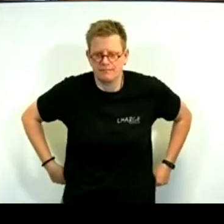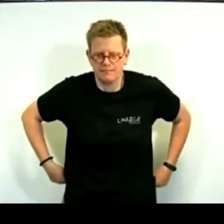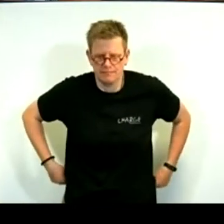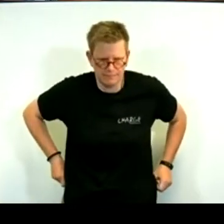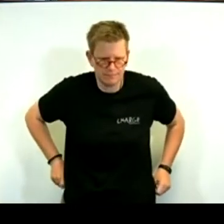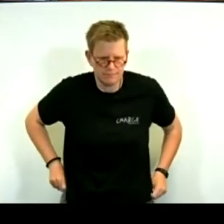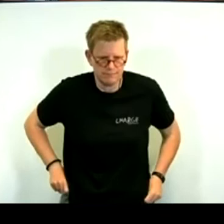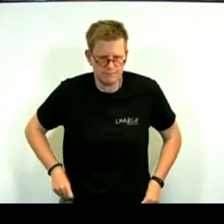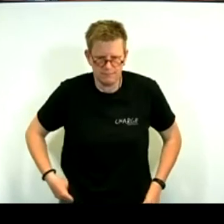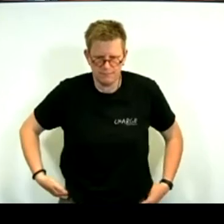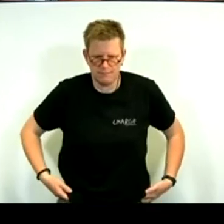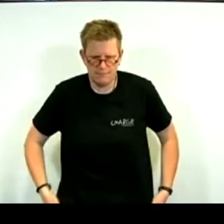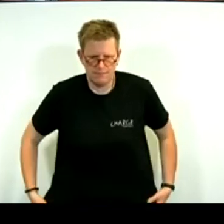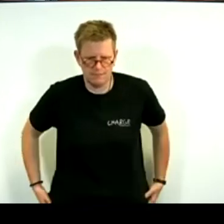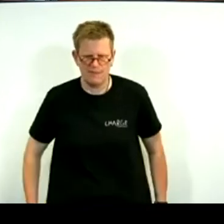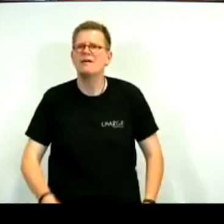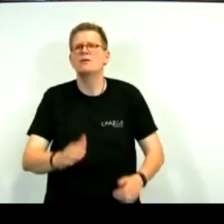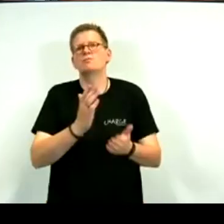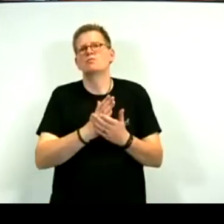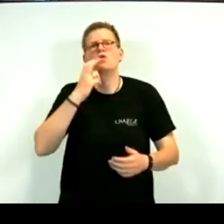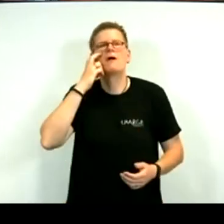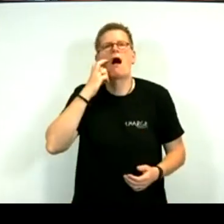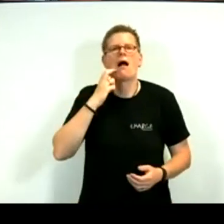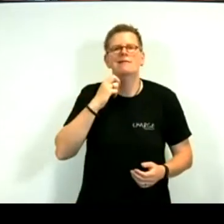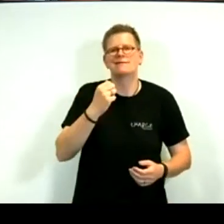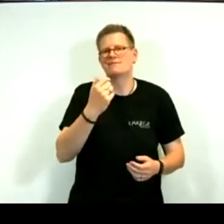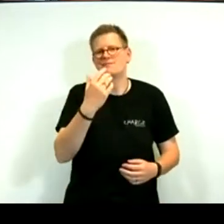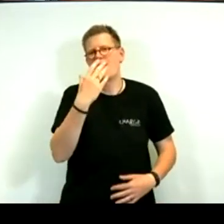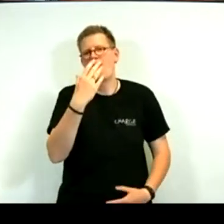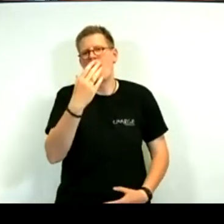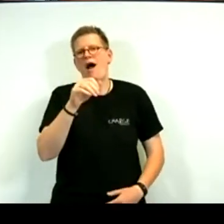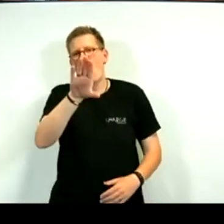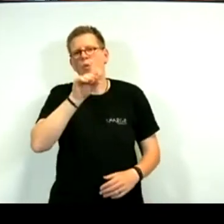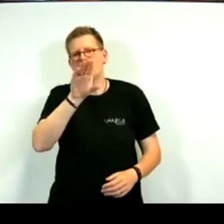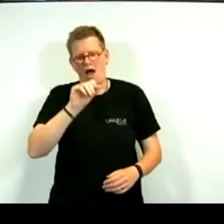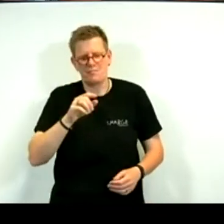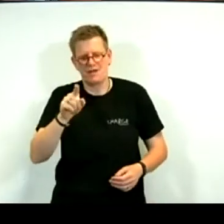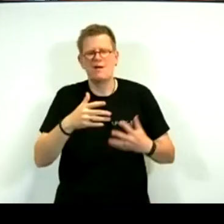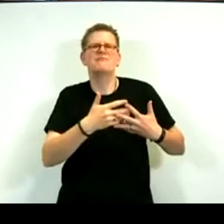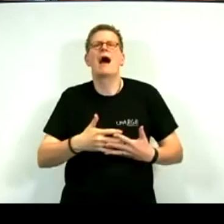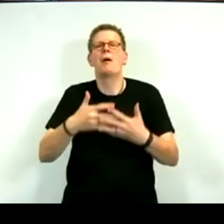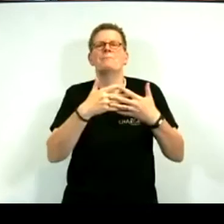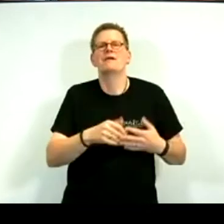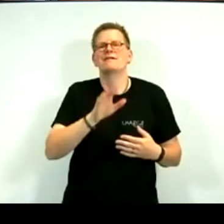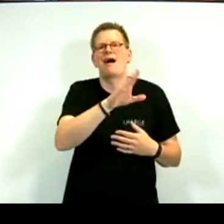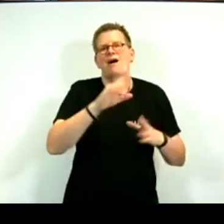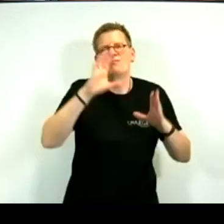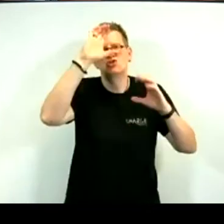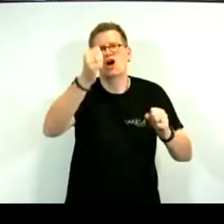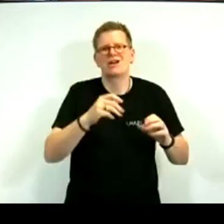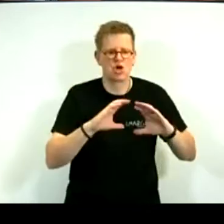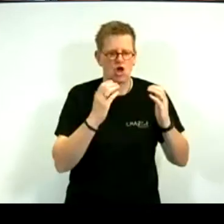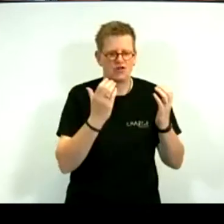picture from an American CHARGE-Konferenz. The children have been posed for a photo.